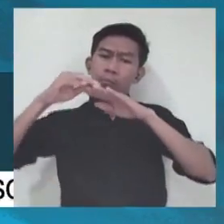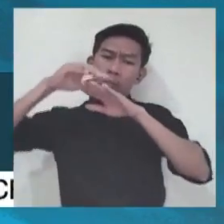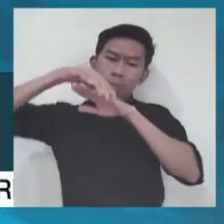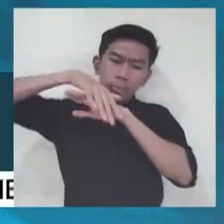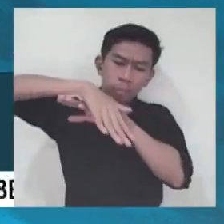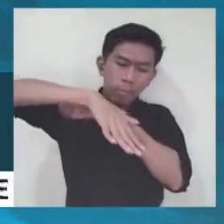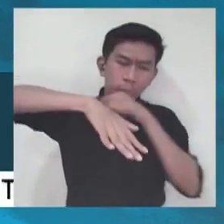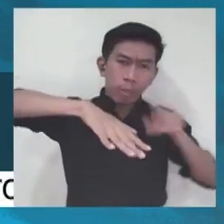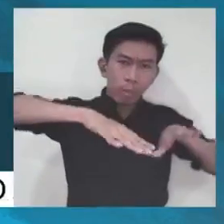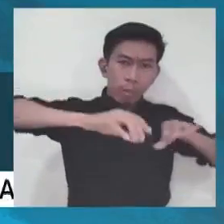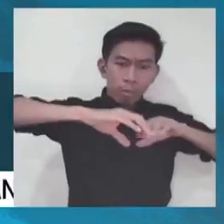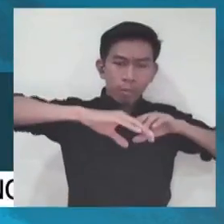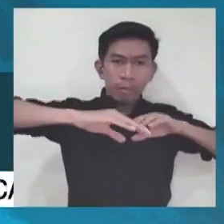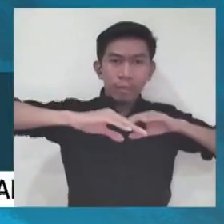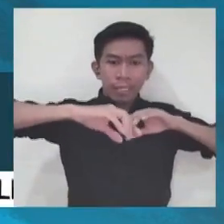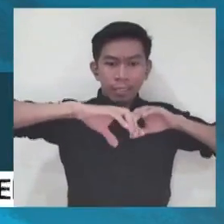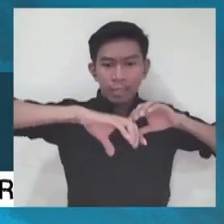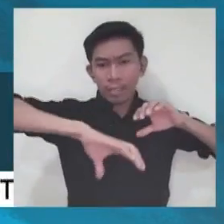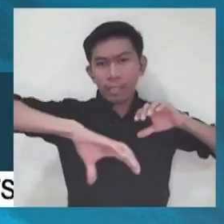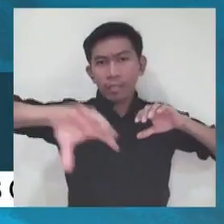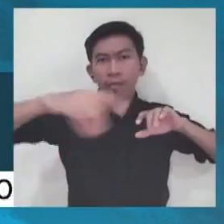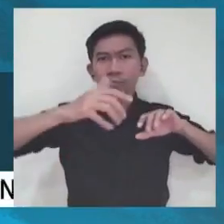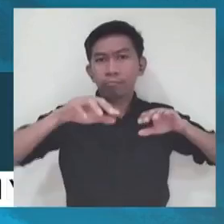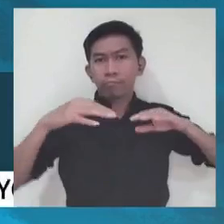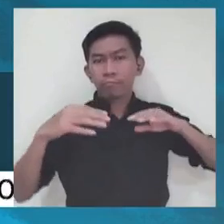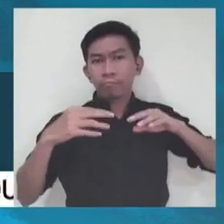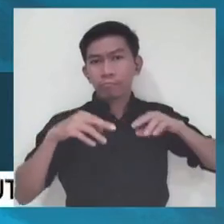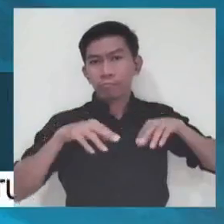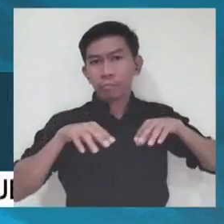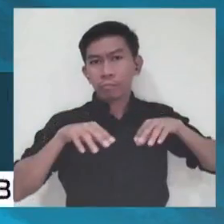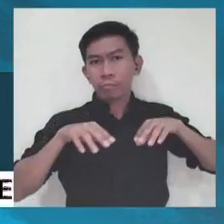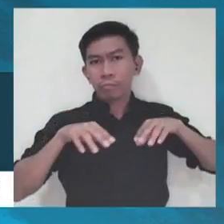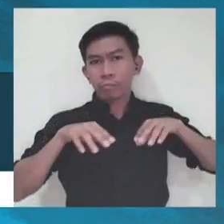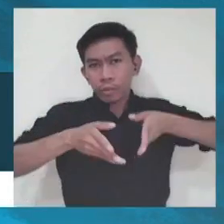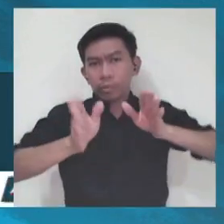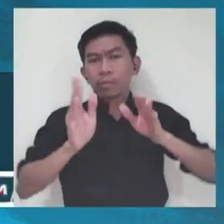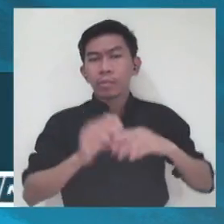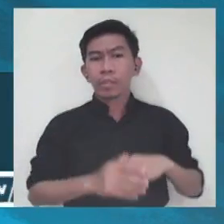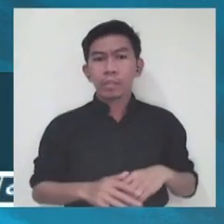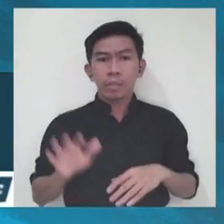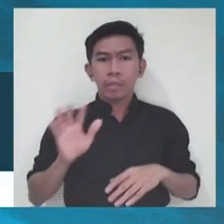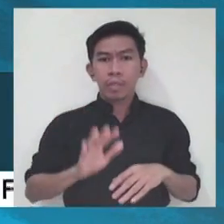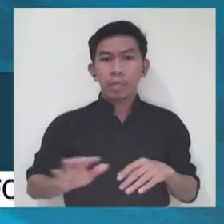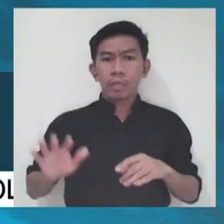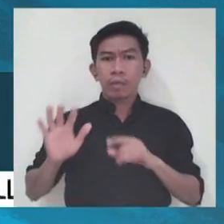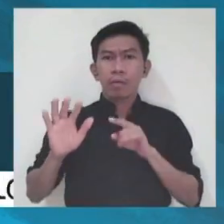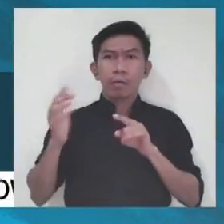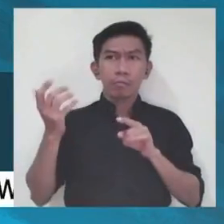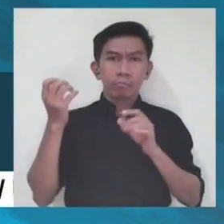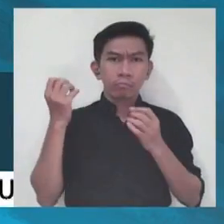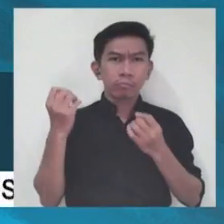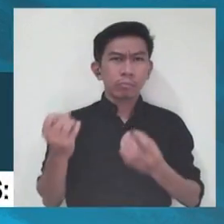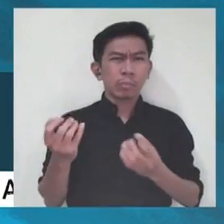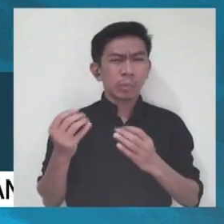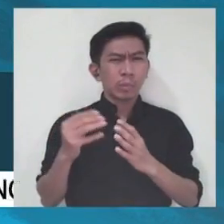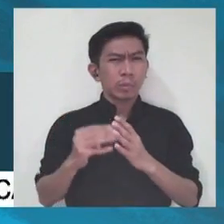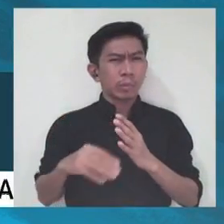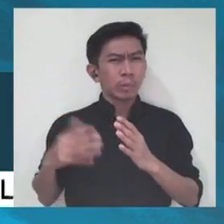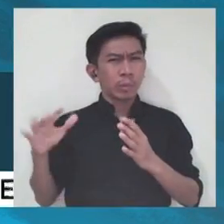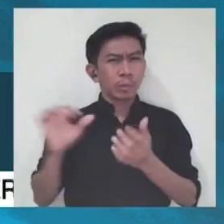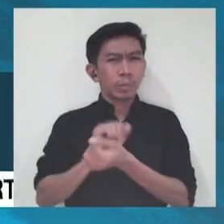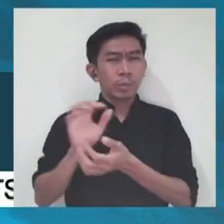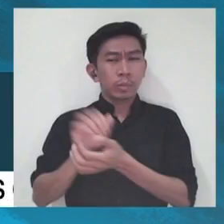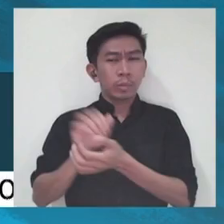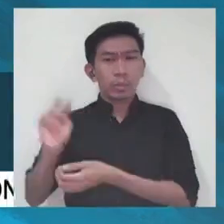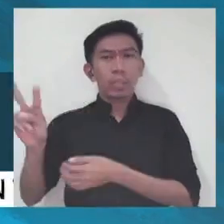are about 61 million pesos reported damage to national roads in the province of Nueva Vizcaya. There are also about 500 million